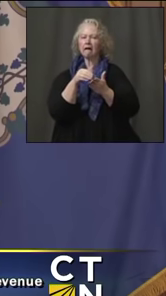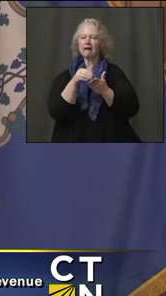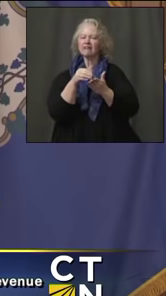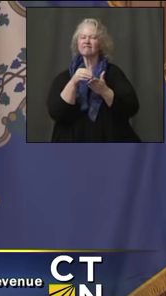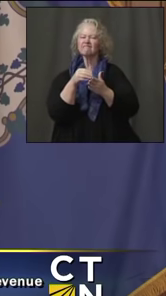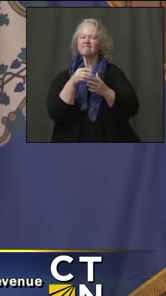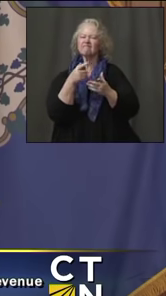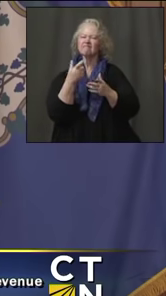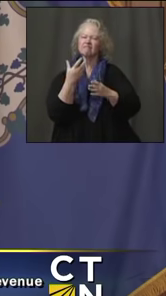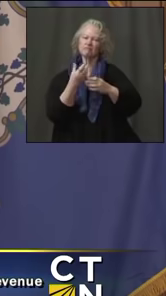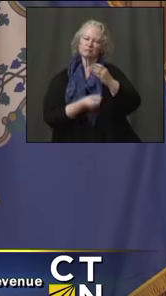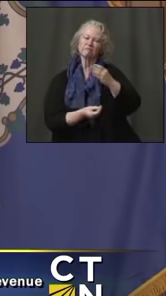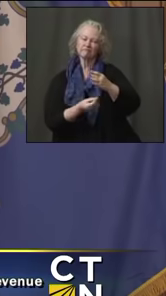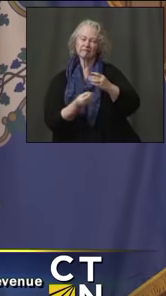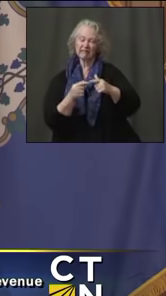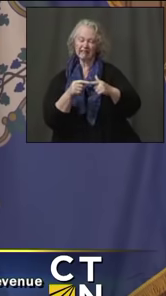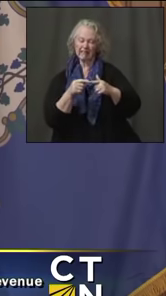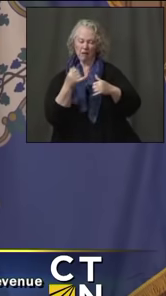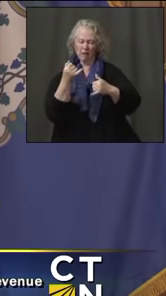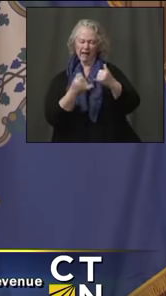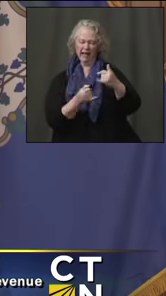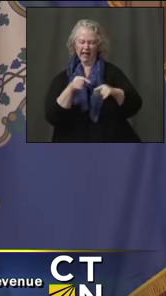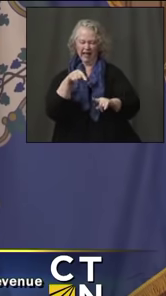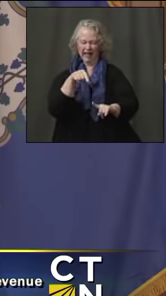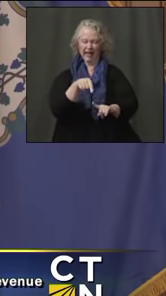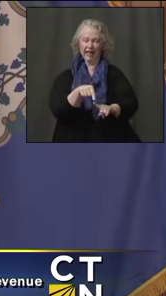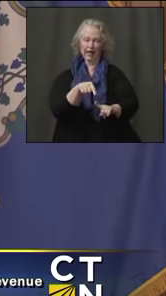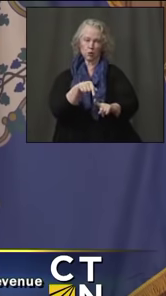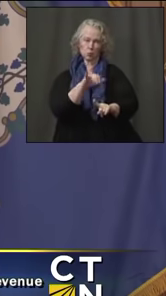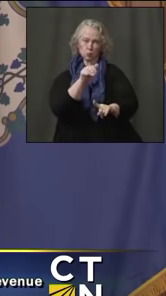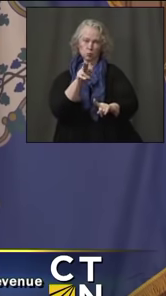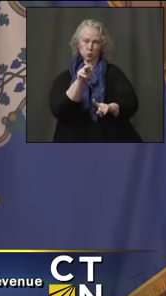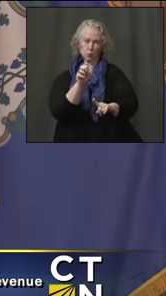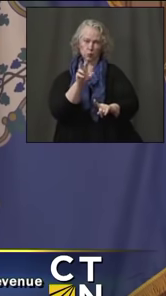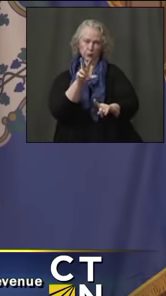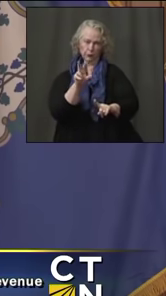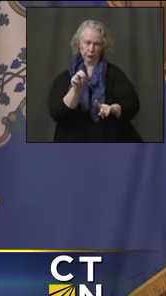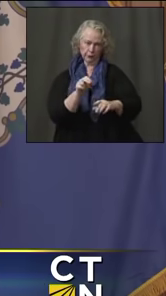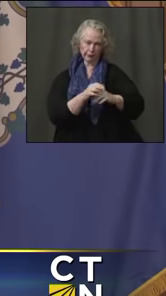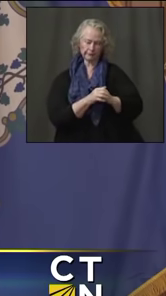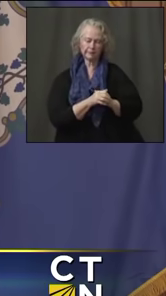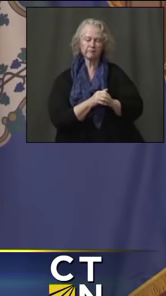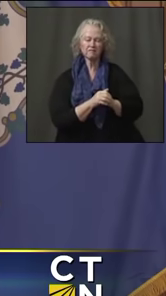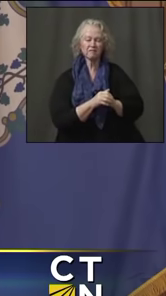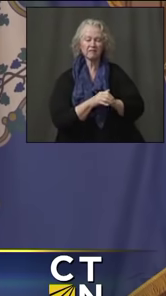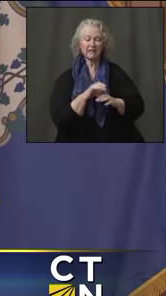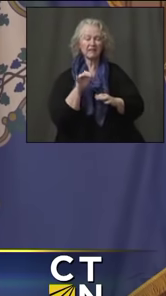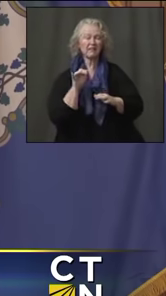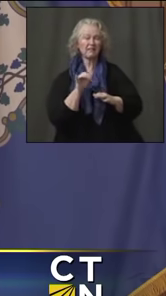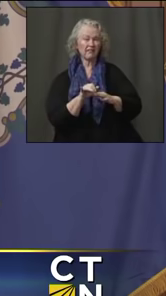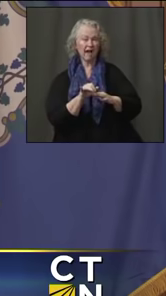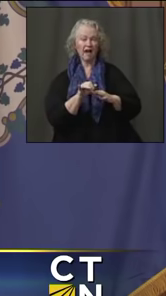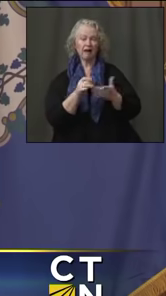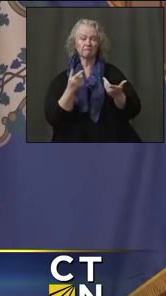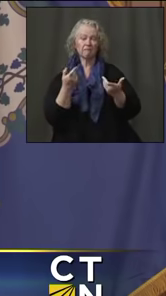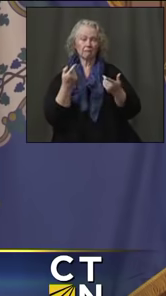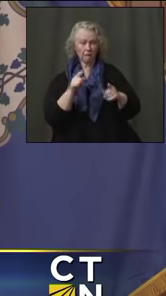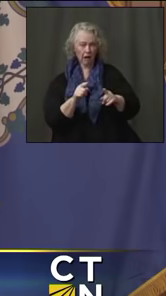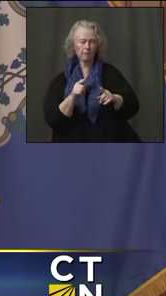June 30. It's a deficit that really didn't exist until very recently with